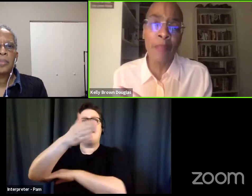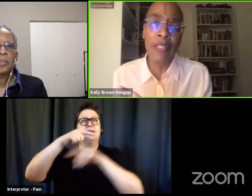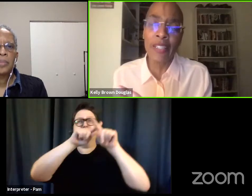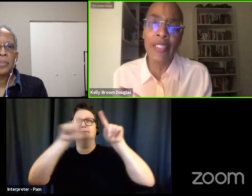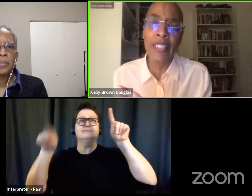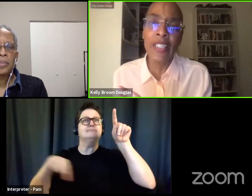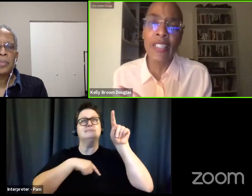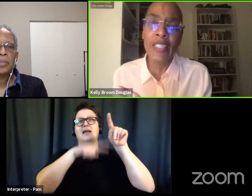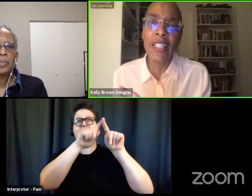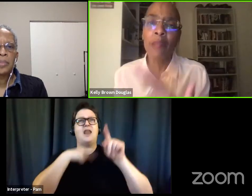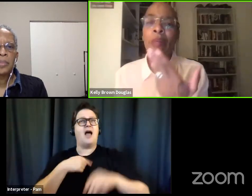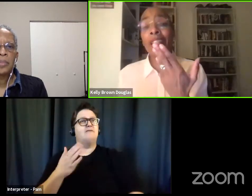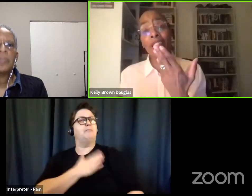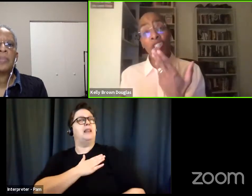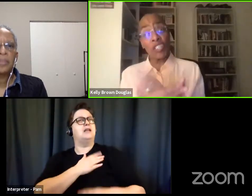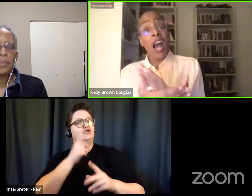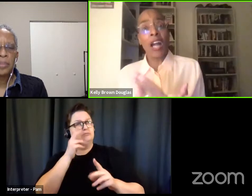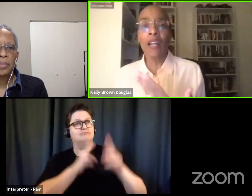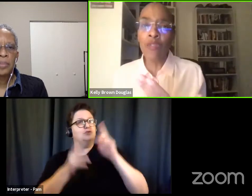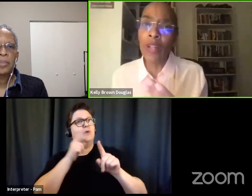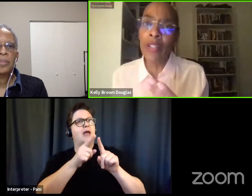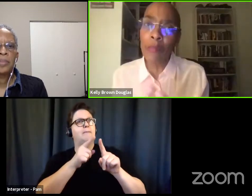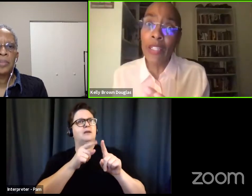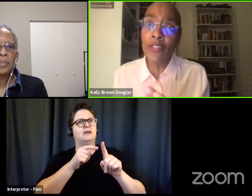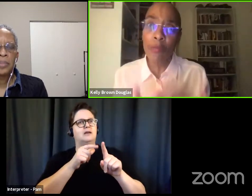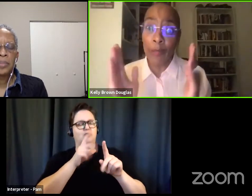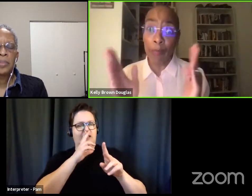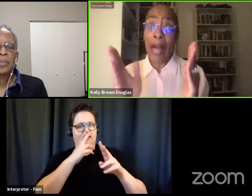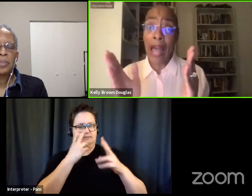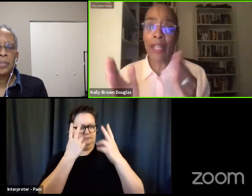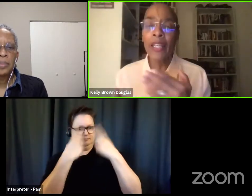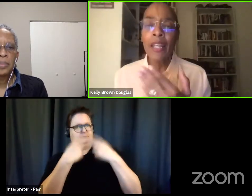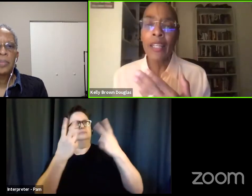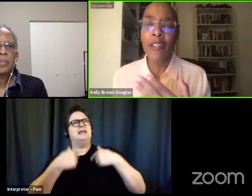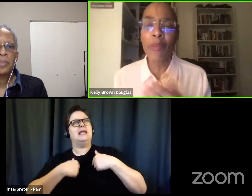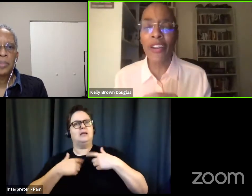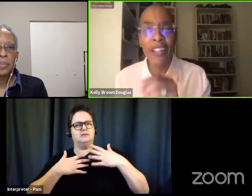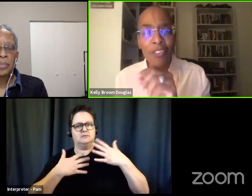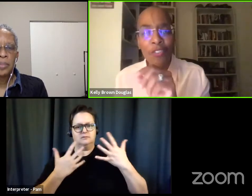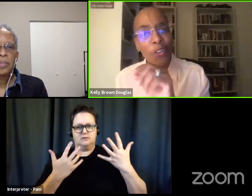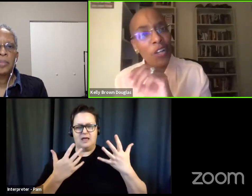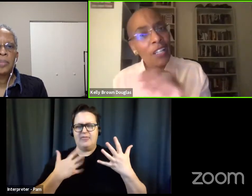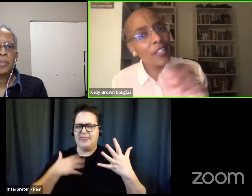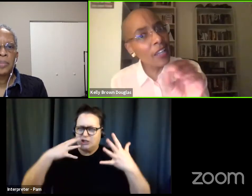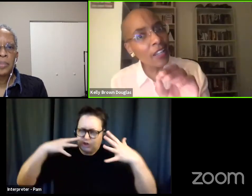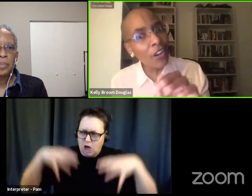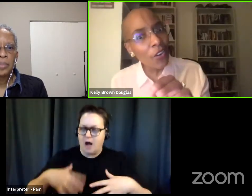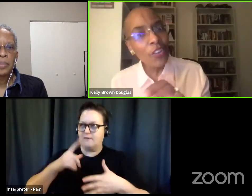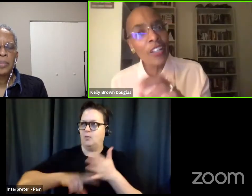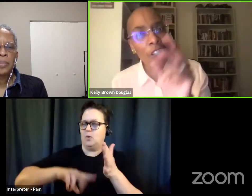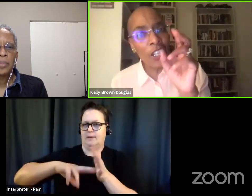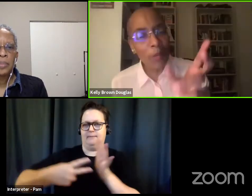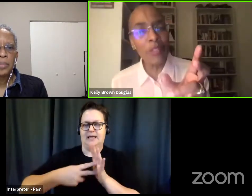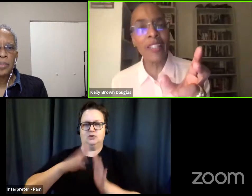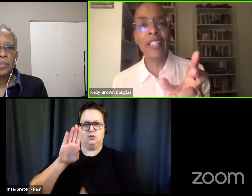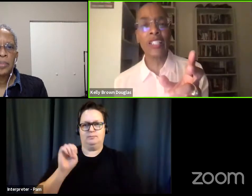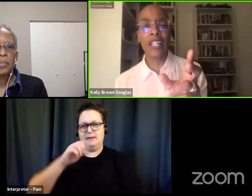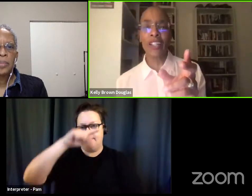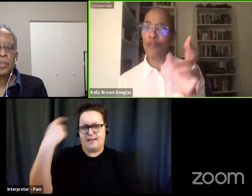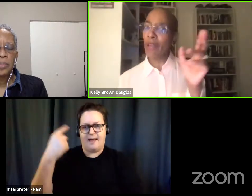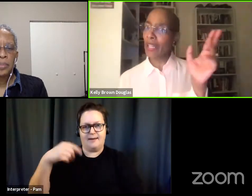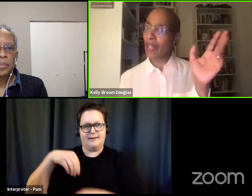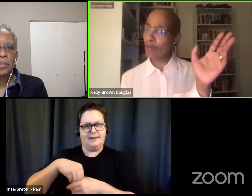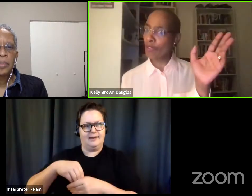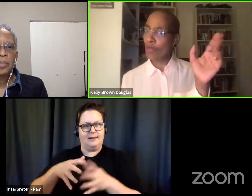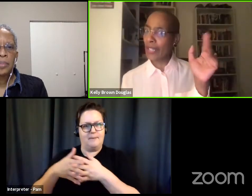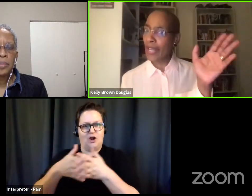has not pledged allegiance to them. The shock of what it means to be Black in America. So, you know, you come to that shock,